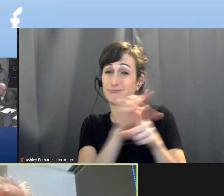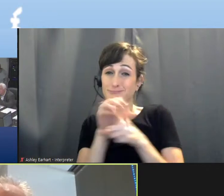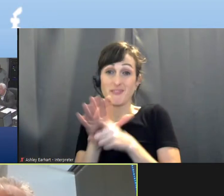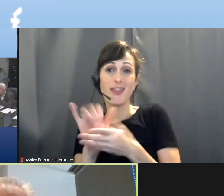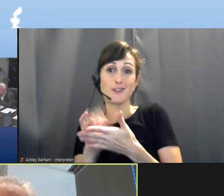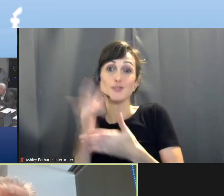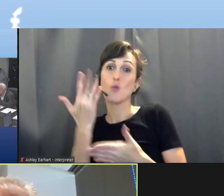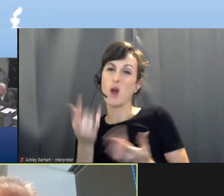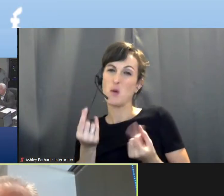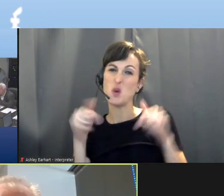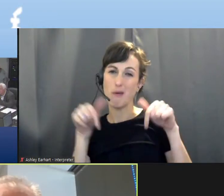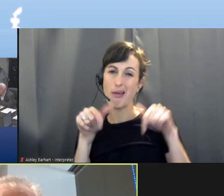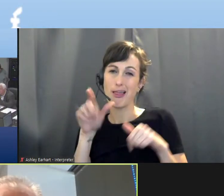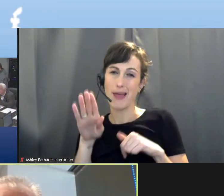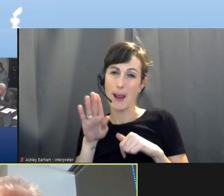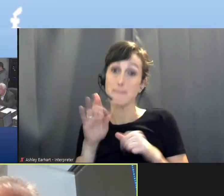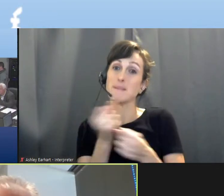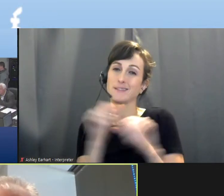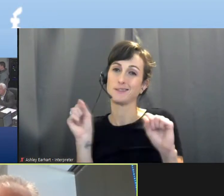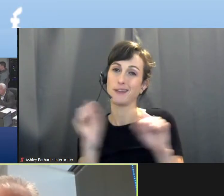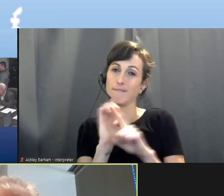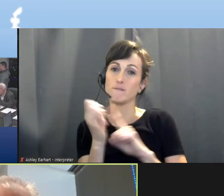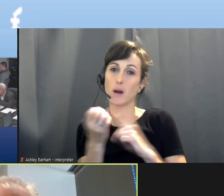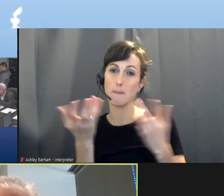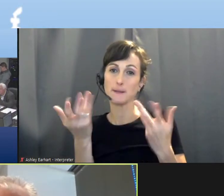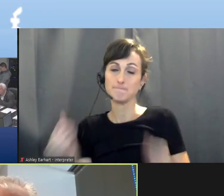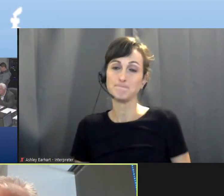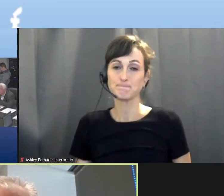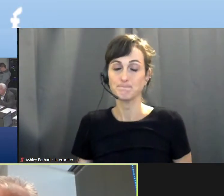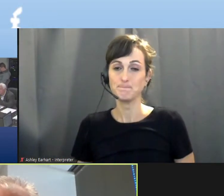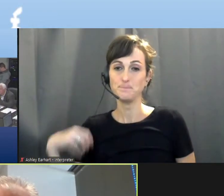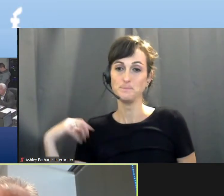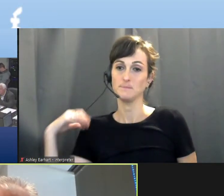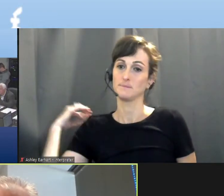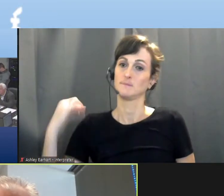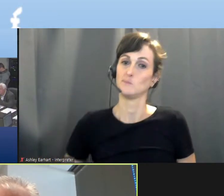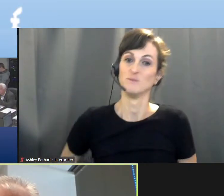in the labs in a safe environment.